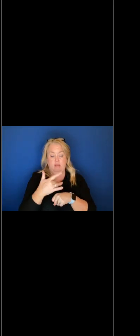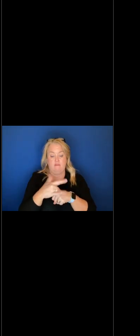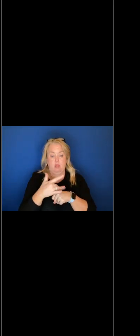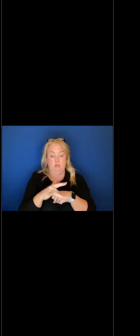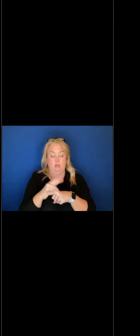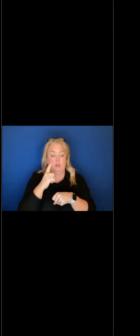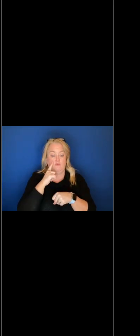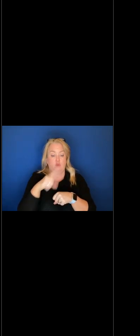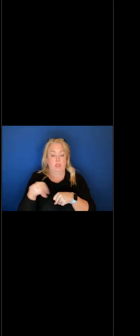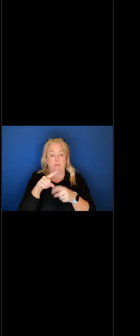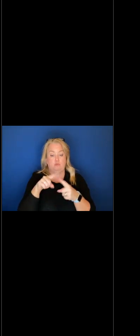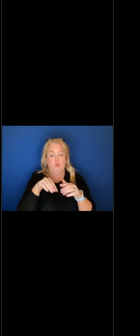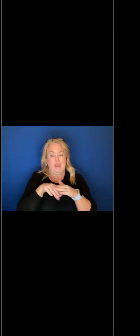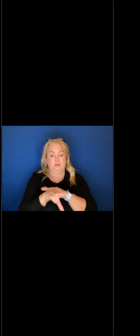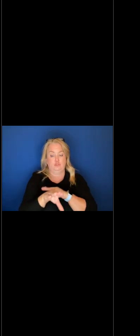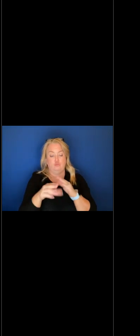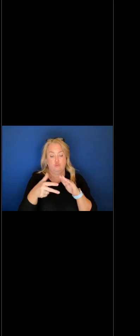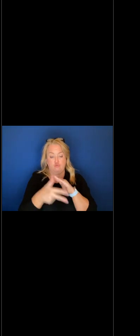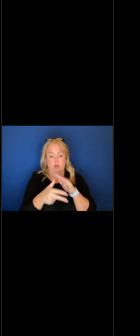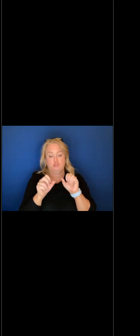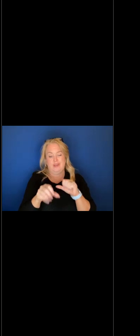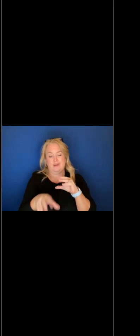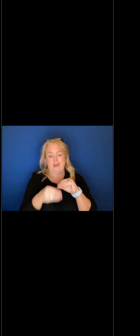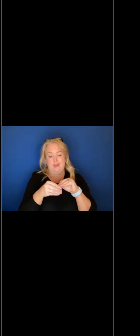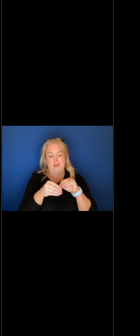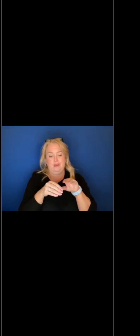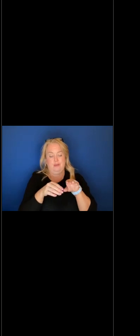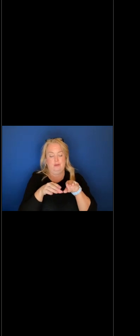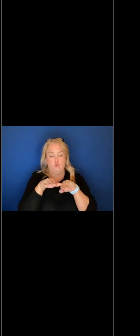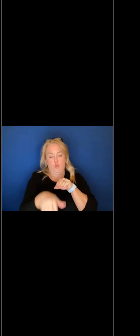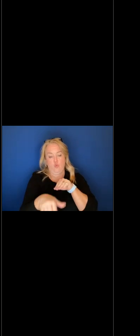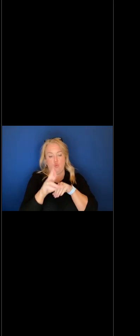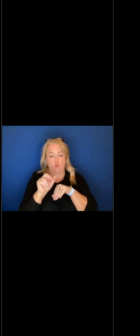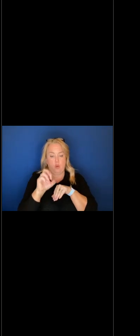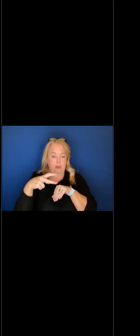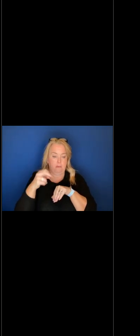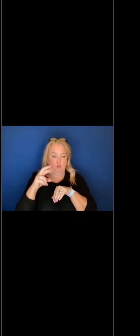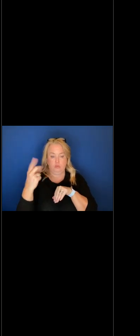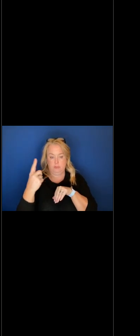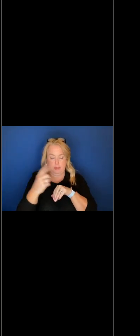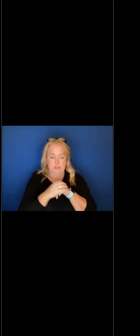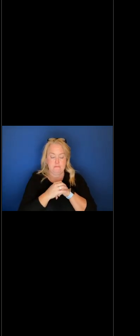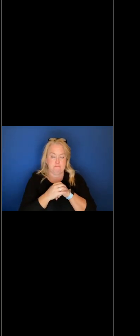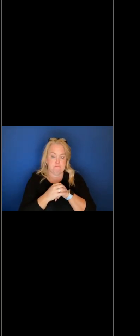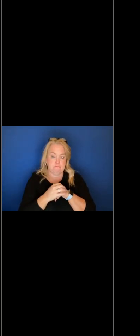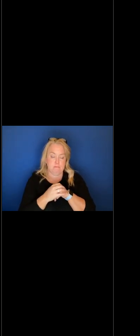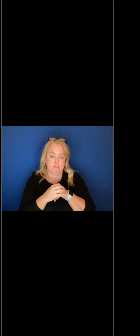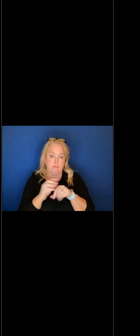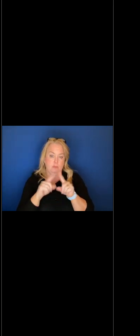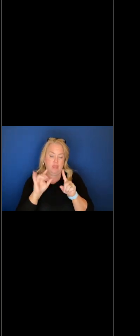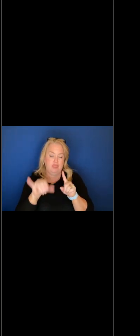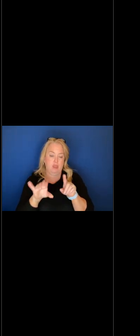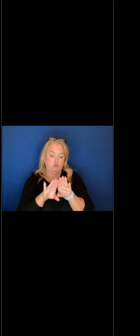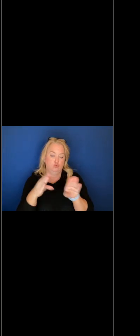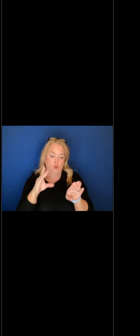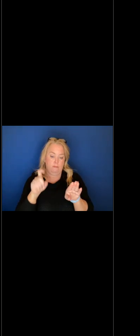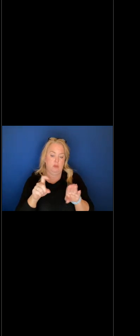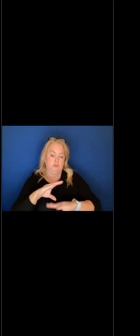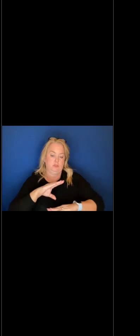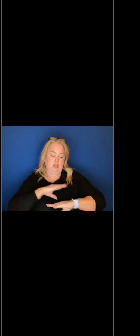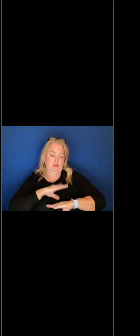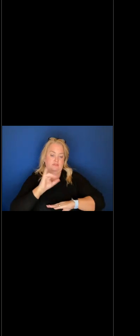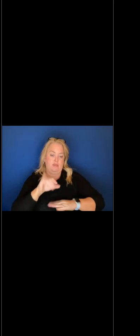them to enter the garage, they could add a ramp or some other device. but as long as that doorway meets that